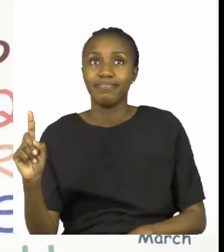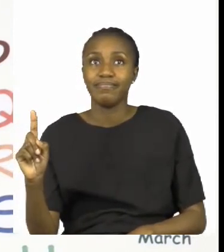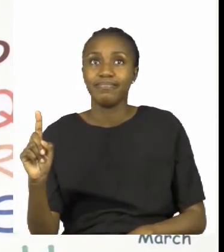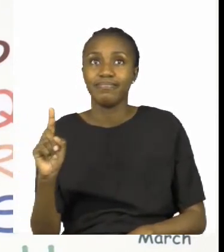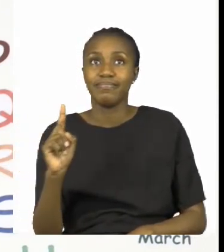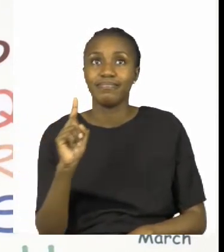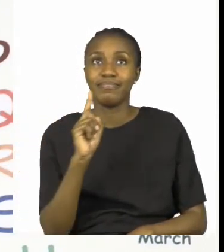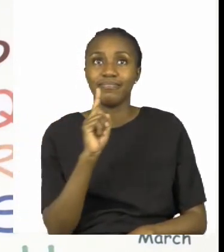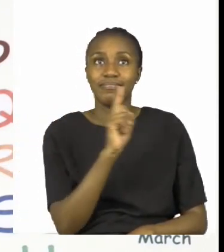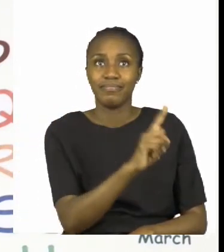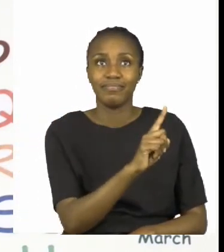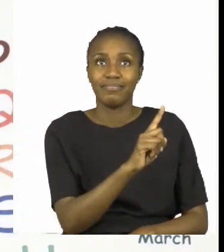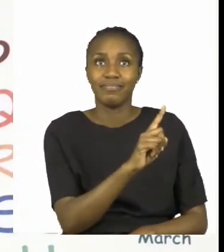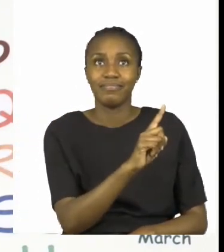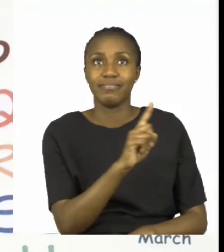2 for Sarah,